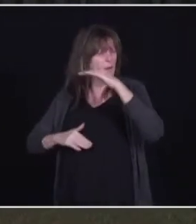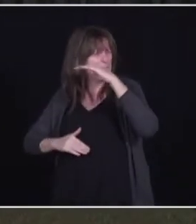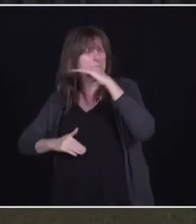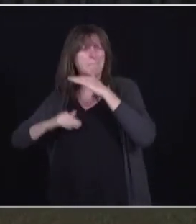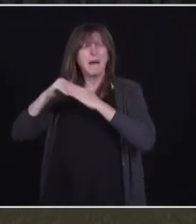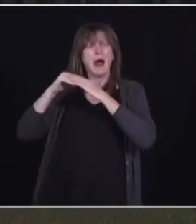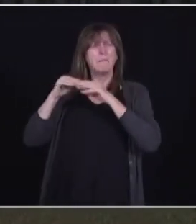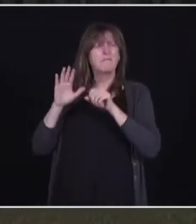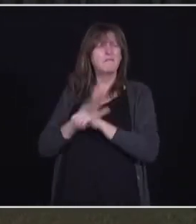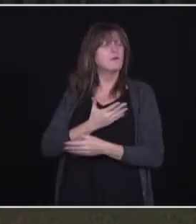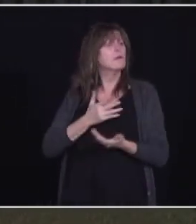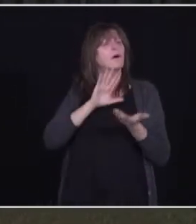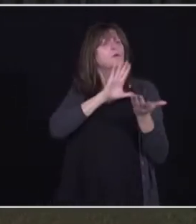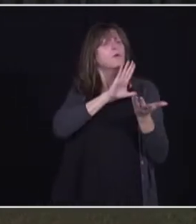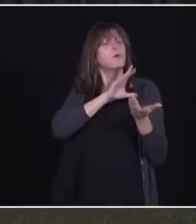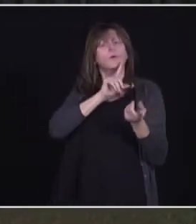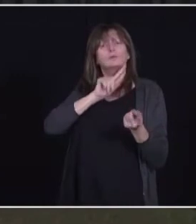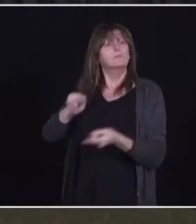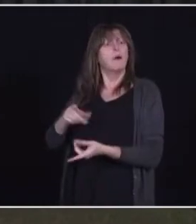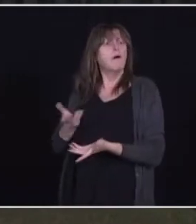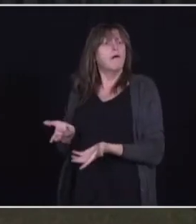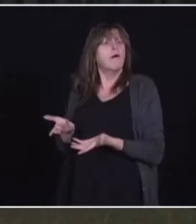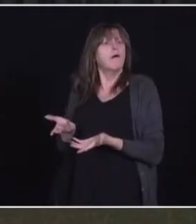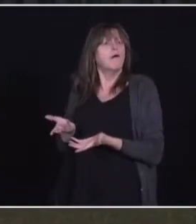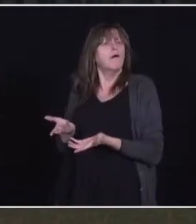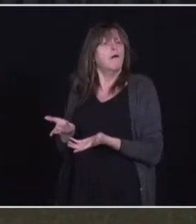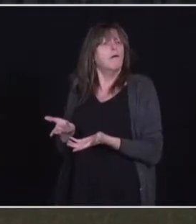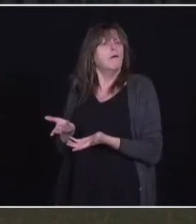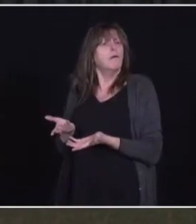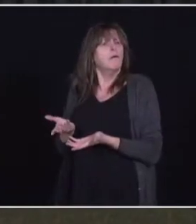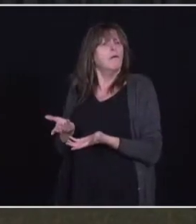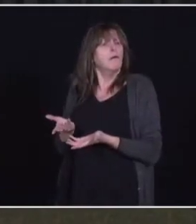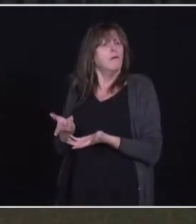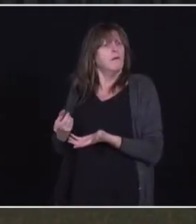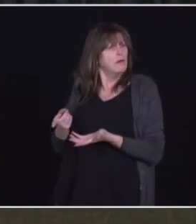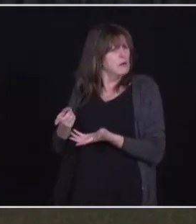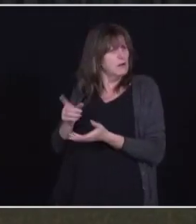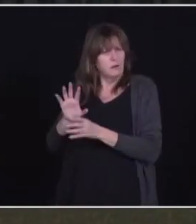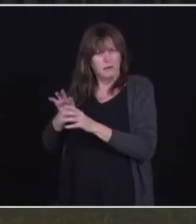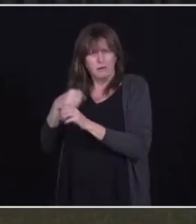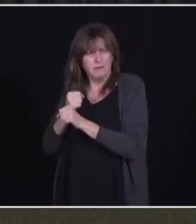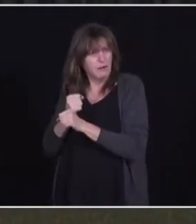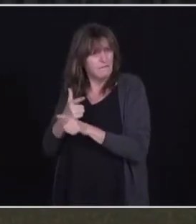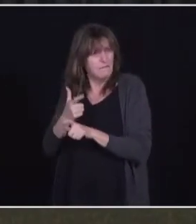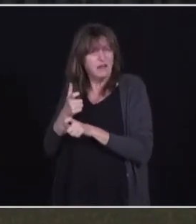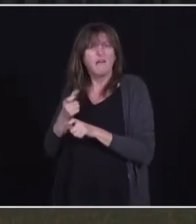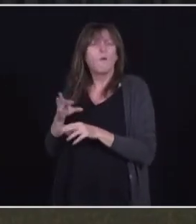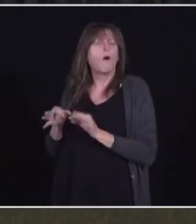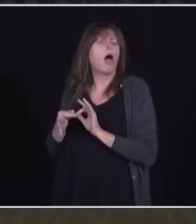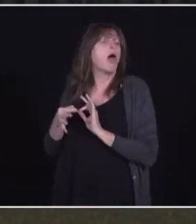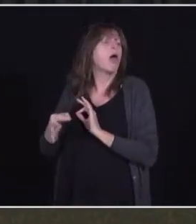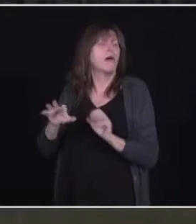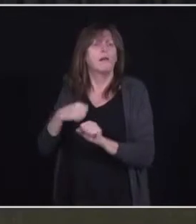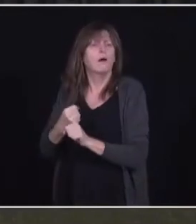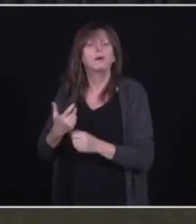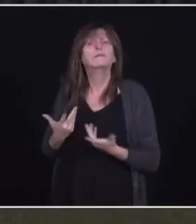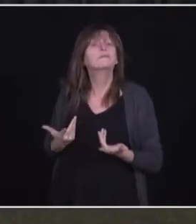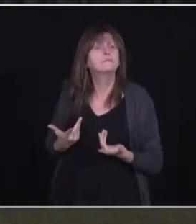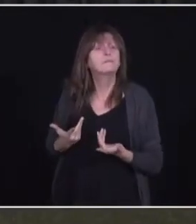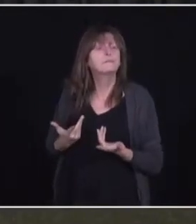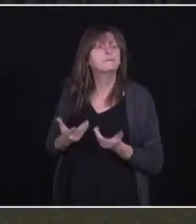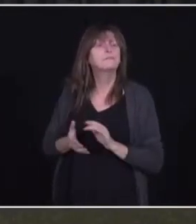the question of whether the province acted fast enough with this lockdown in Windsor, Essex, and what is the province